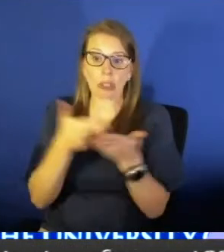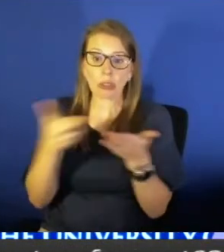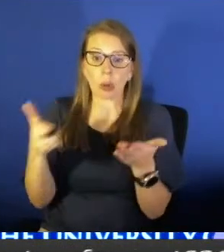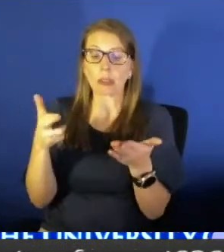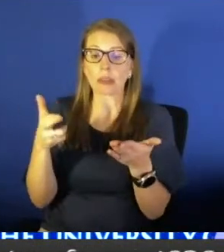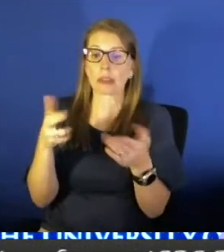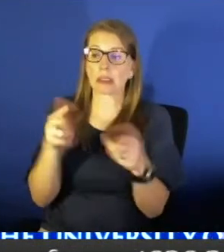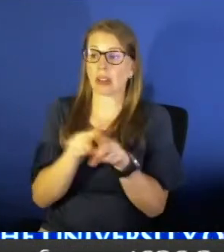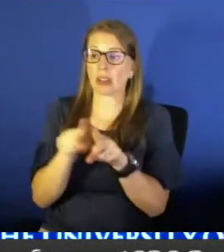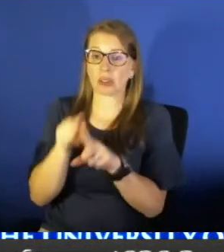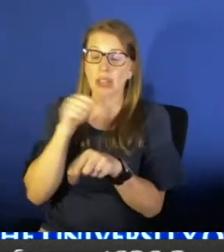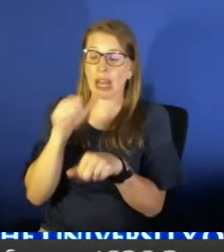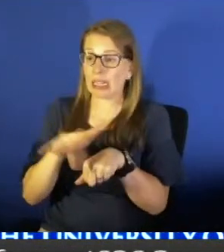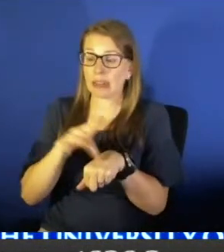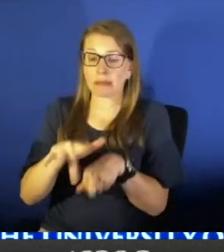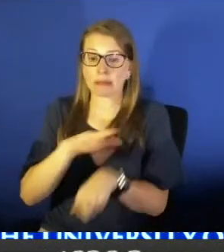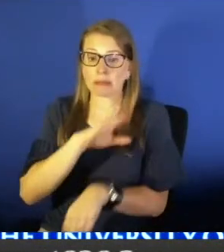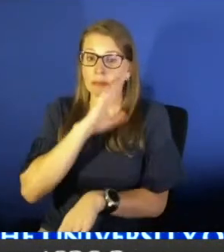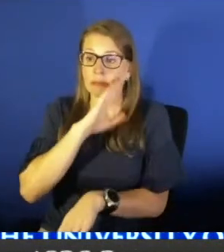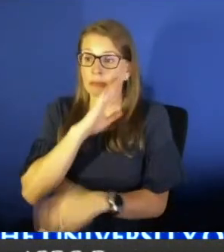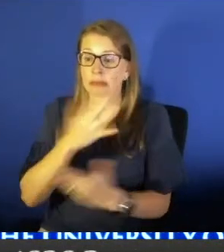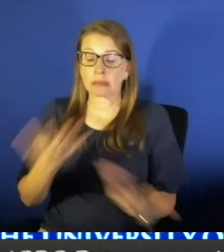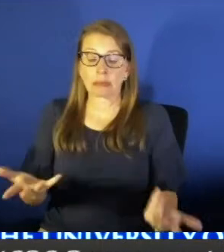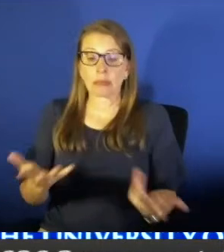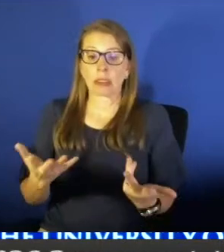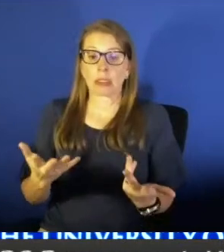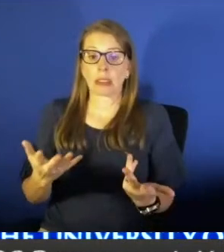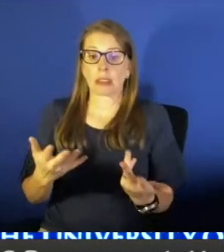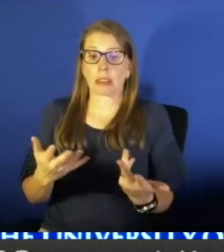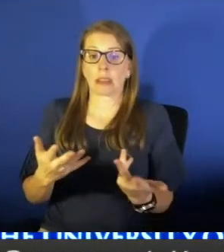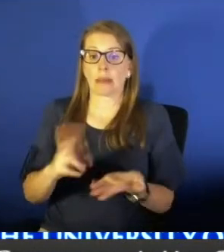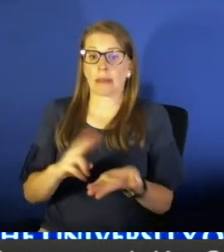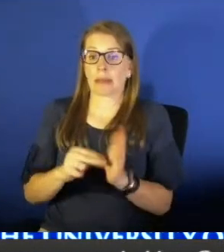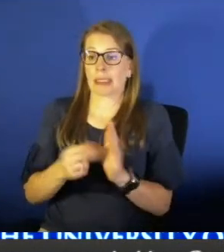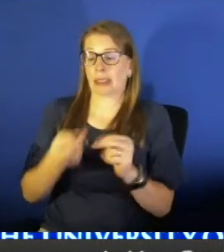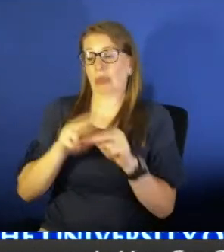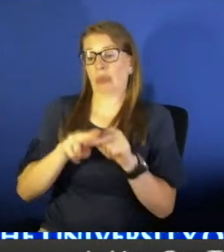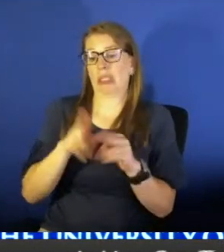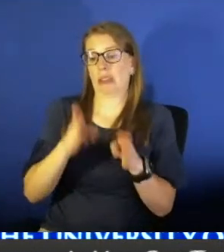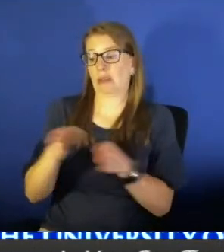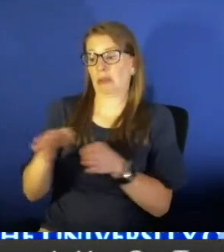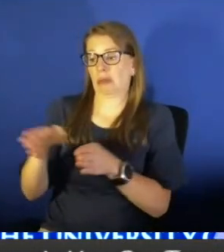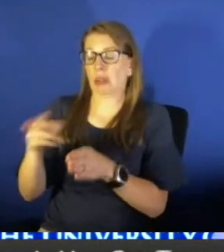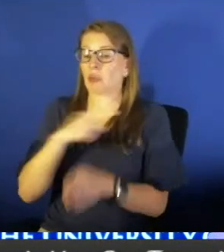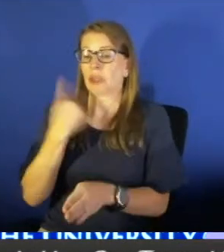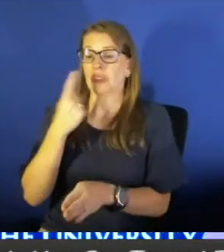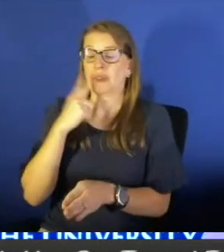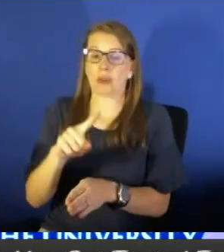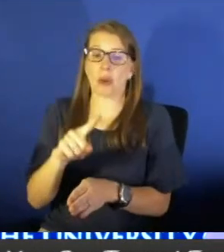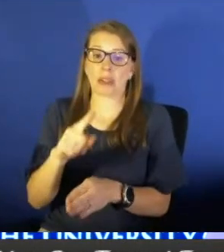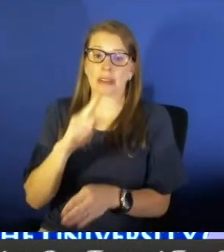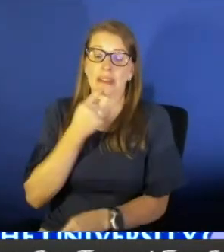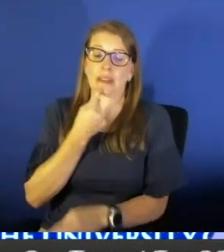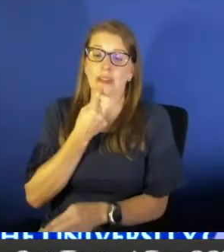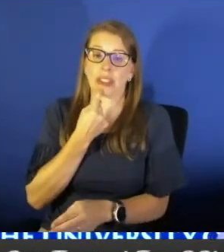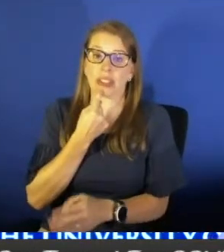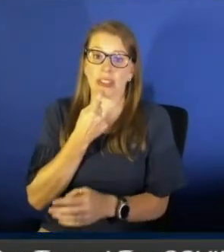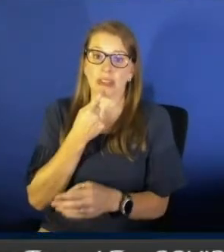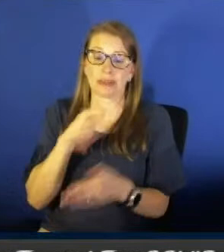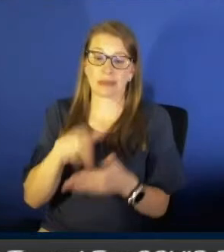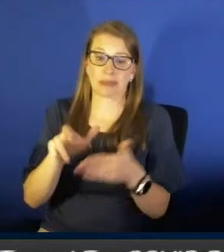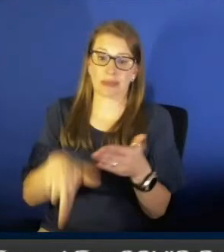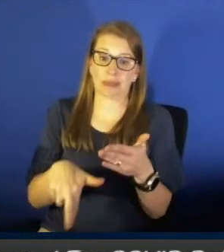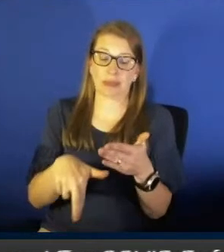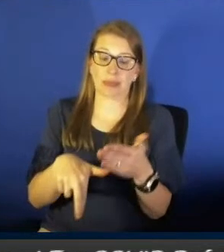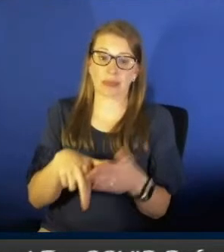more thing that will increase that individual's risk of severe outcomes should they get COVID-19. But there's probably not as many